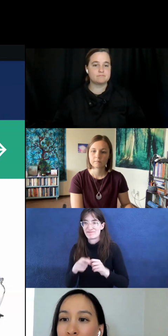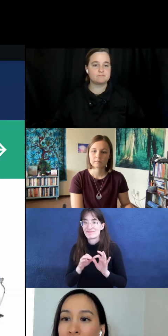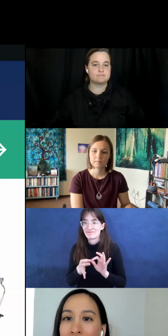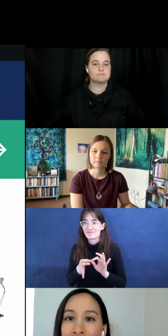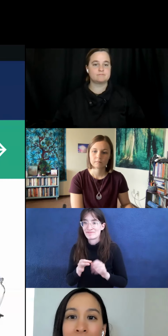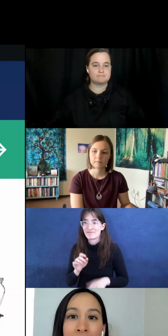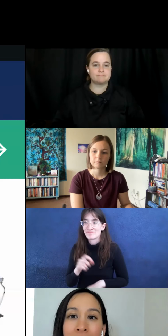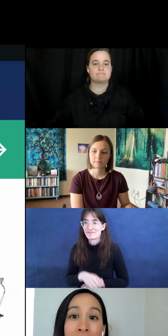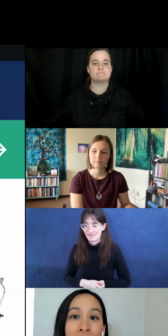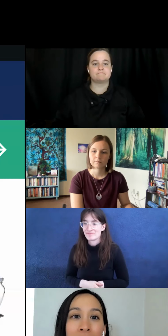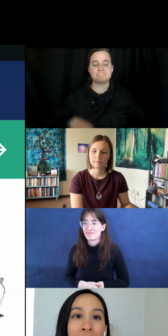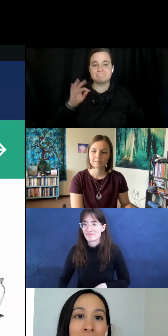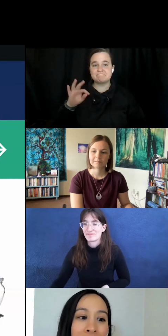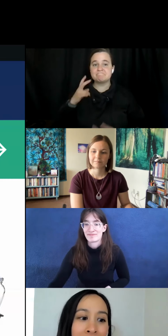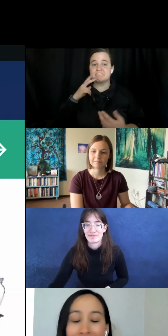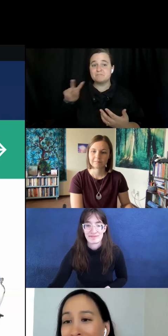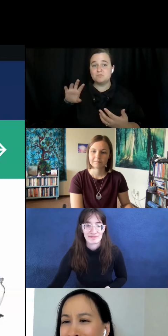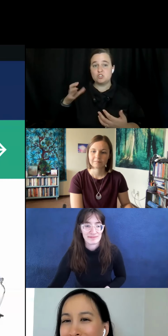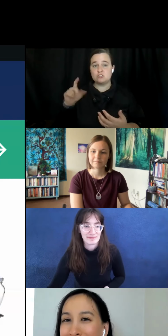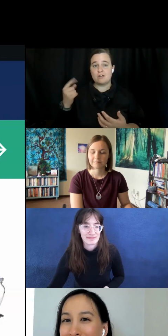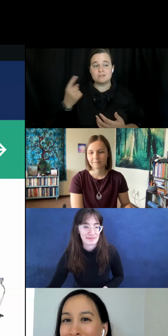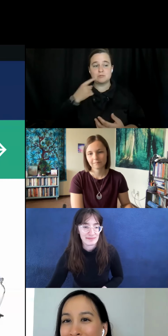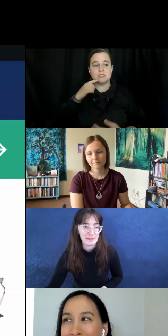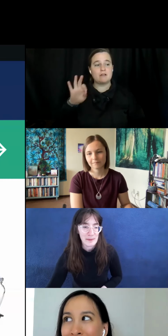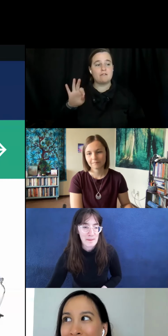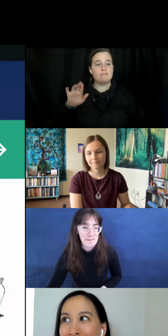Fidget spinners. Yeah, that is